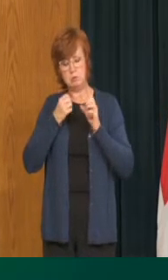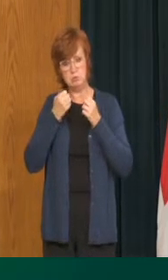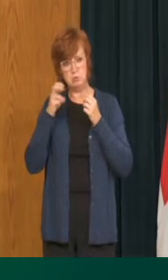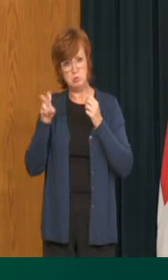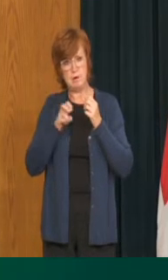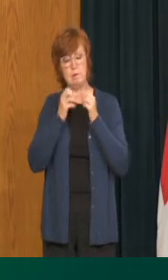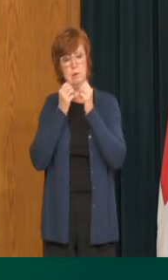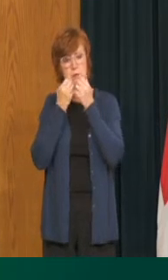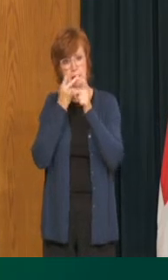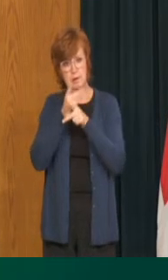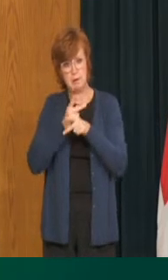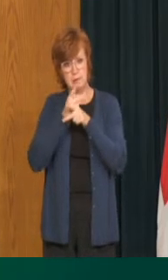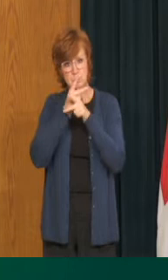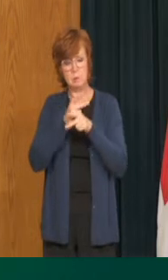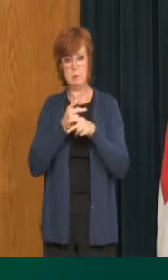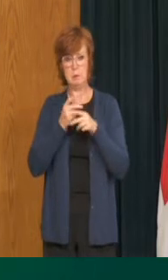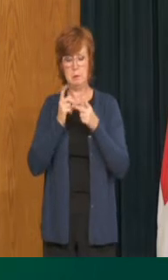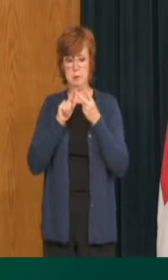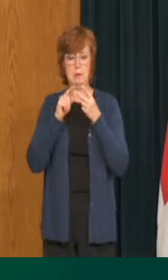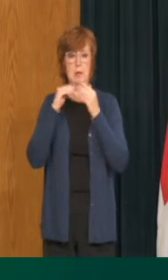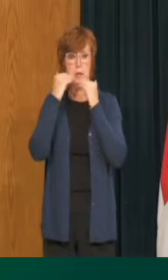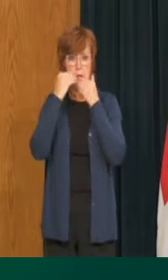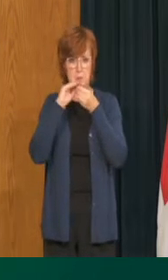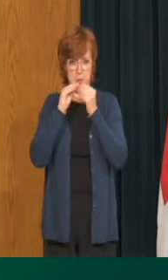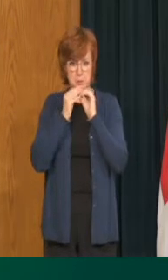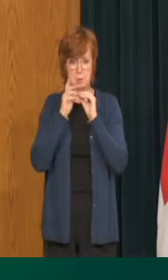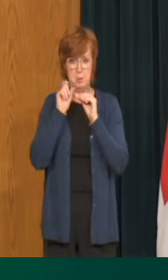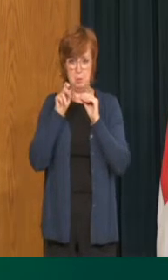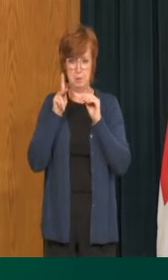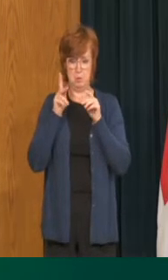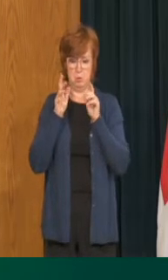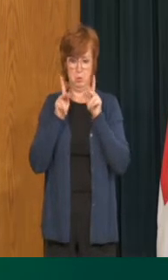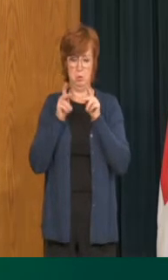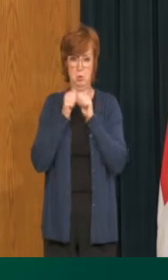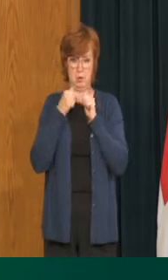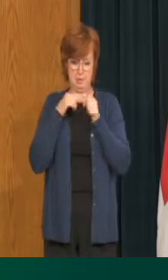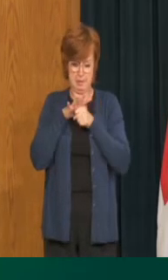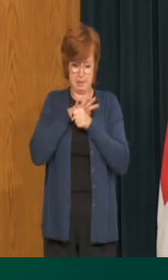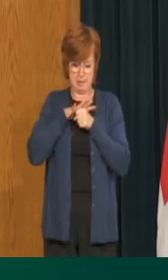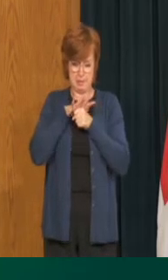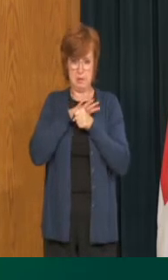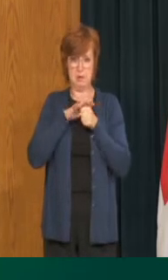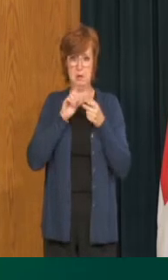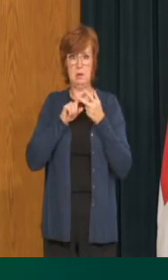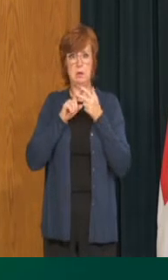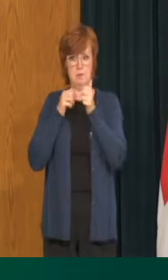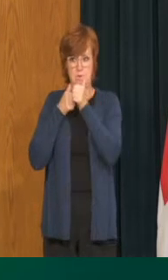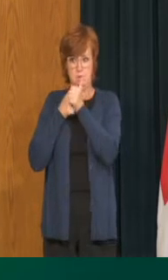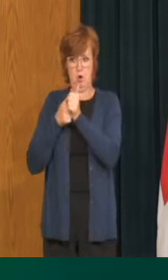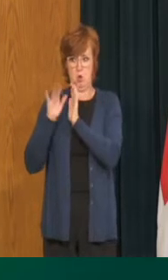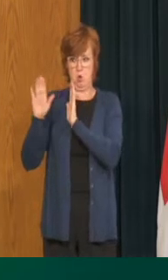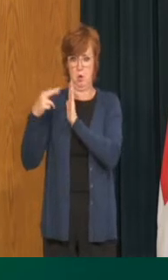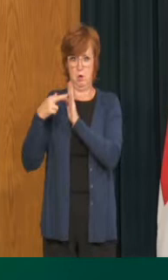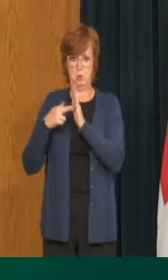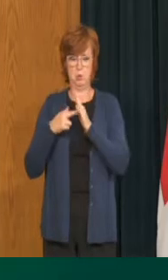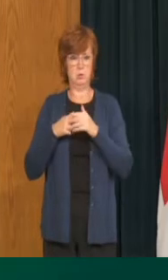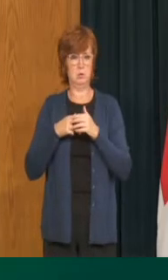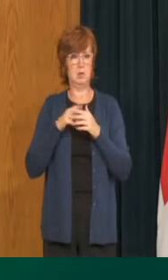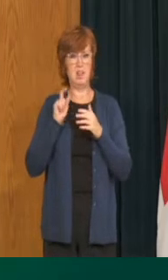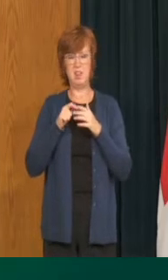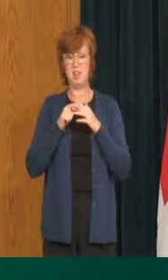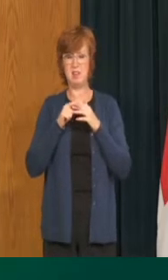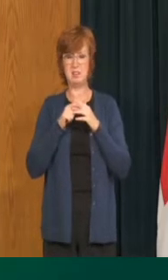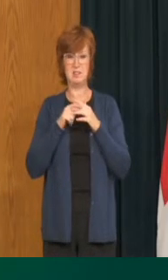possible, abiding by all of the recommendations that are in place. Again, this is not a sprint. This